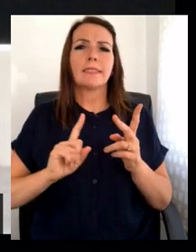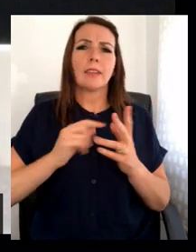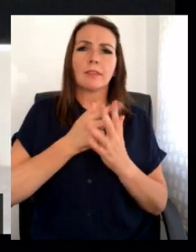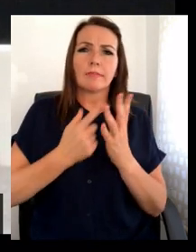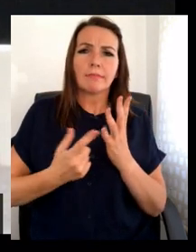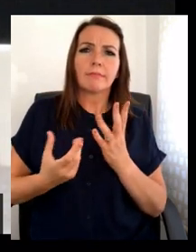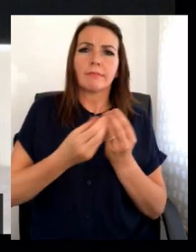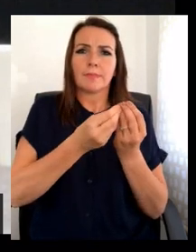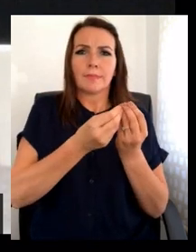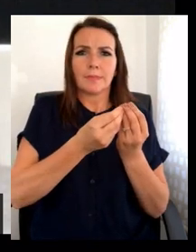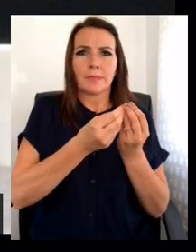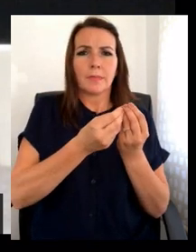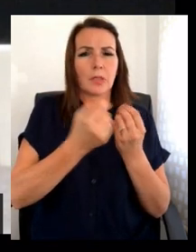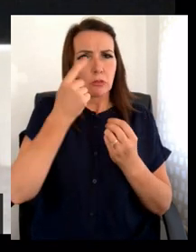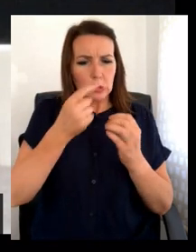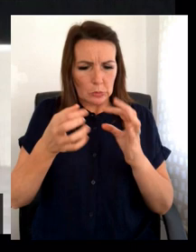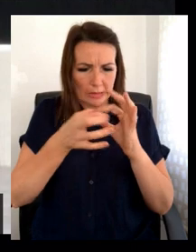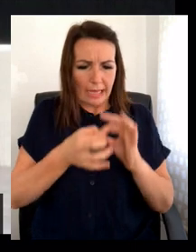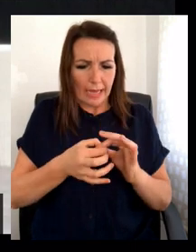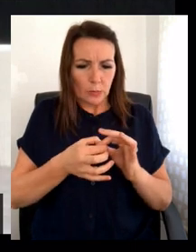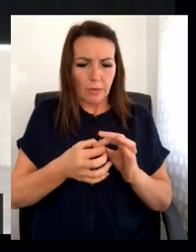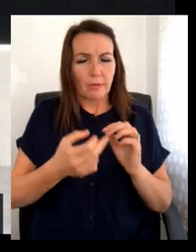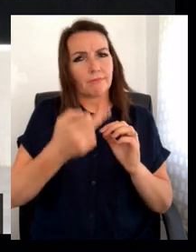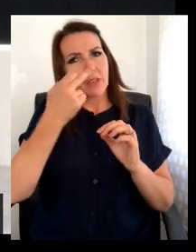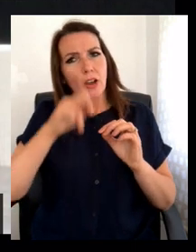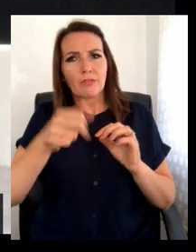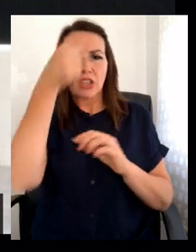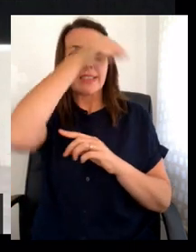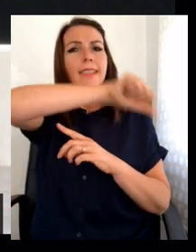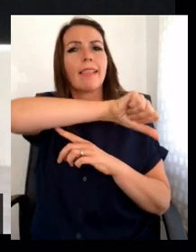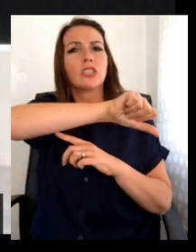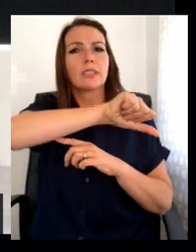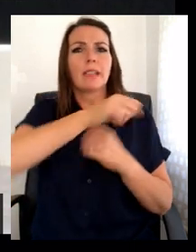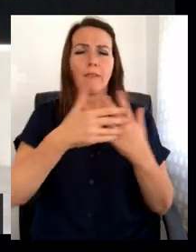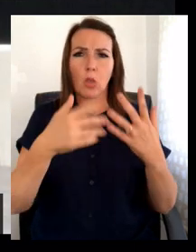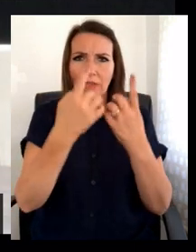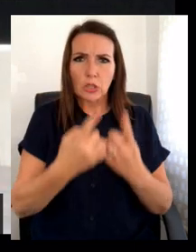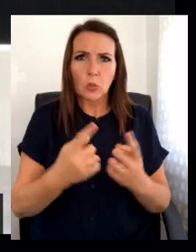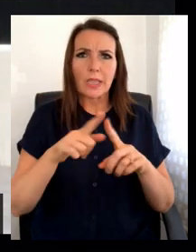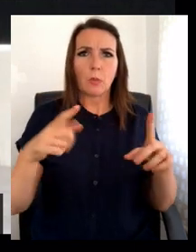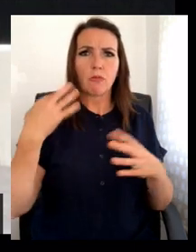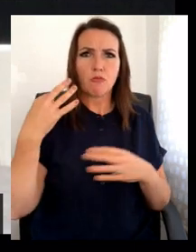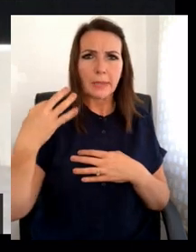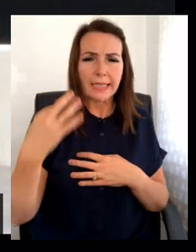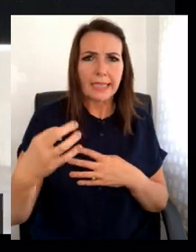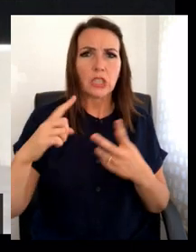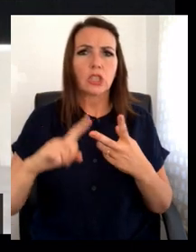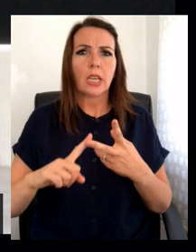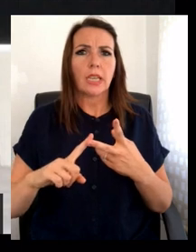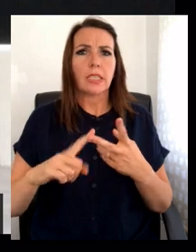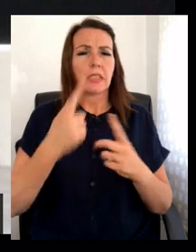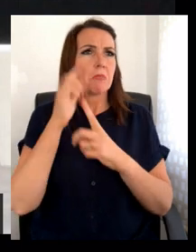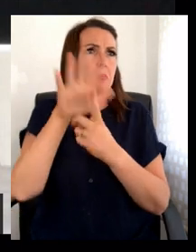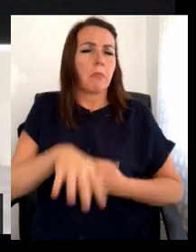And connecting that with artificial intelligence, which has a lot of issues in representation and bias built in by the people who are building these